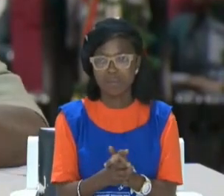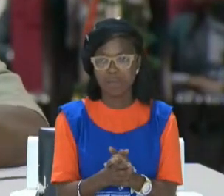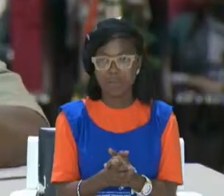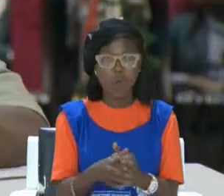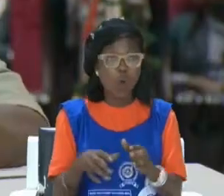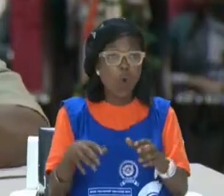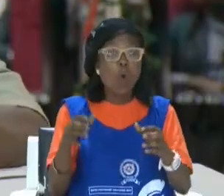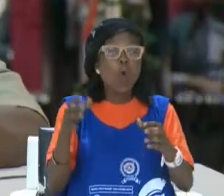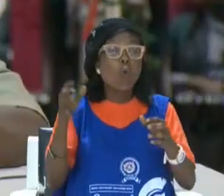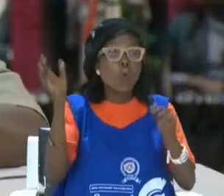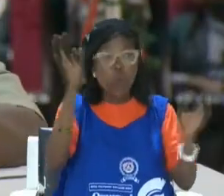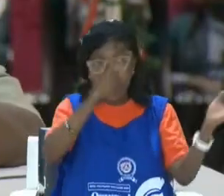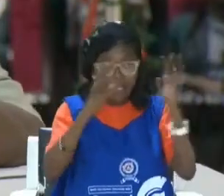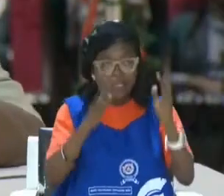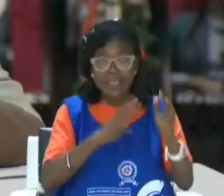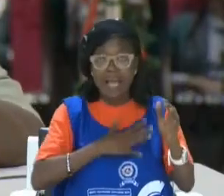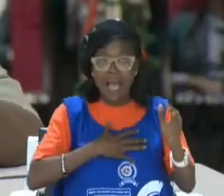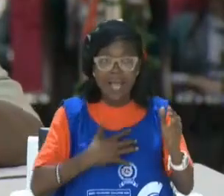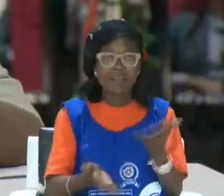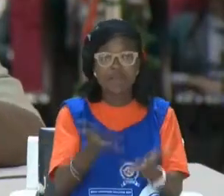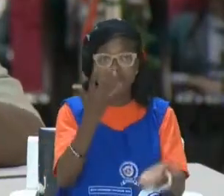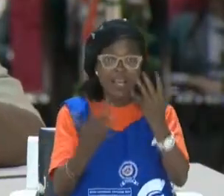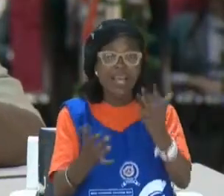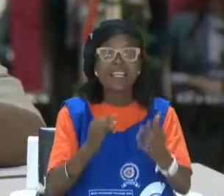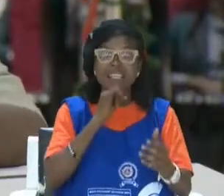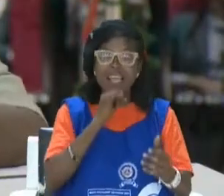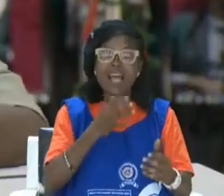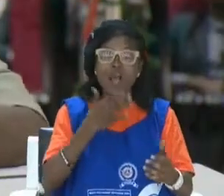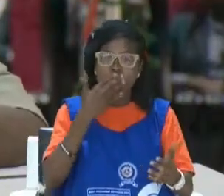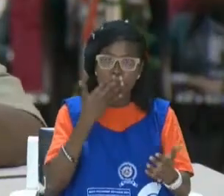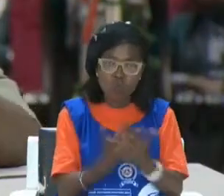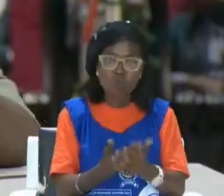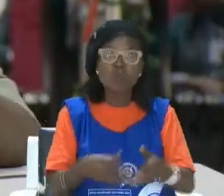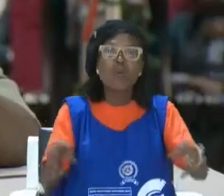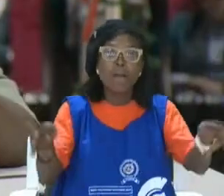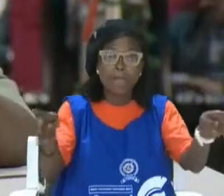Wind and fire, they are good partners.